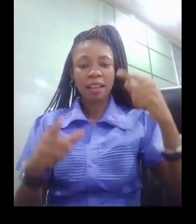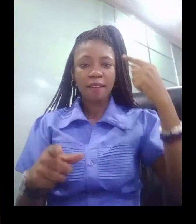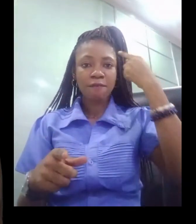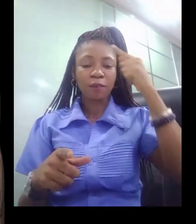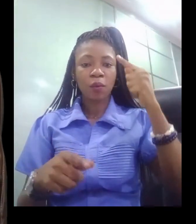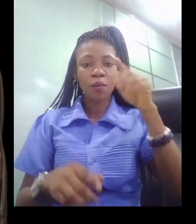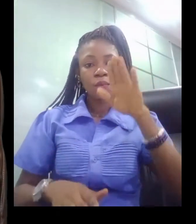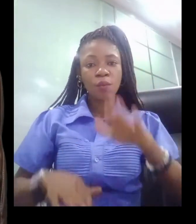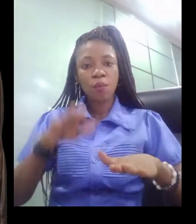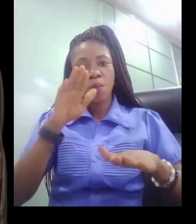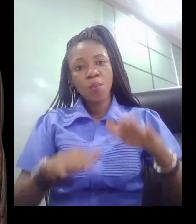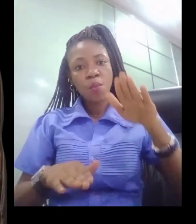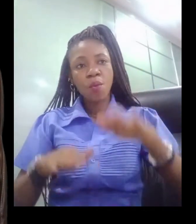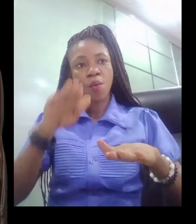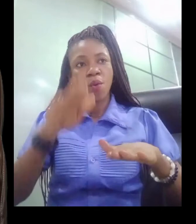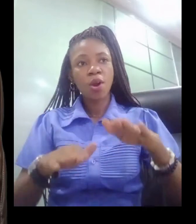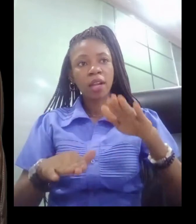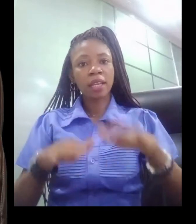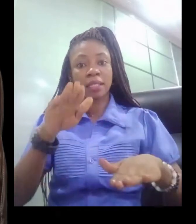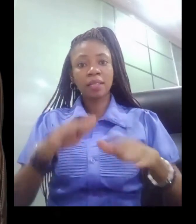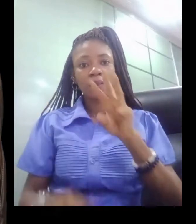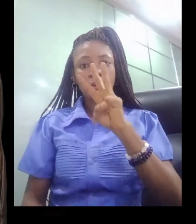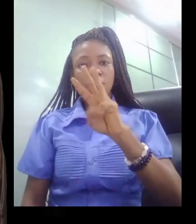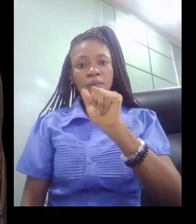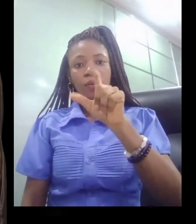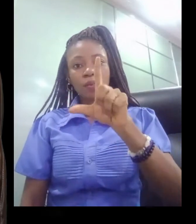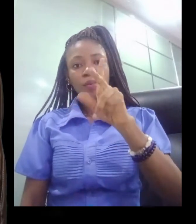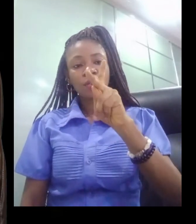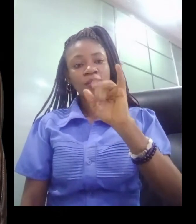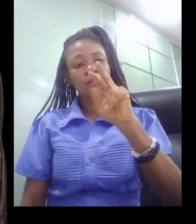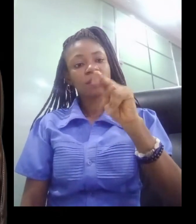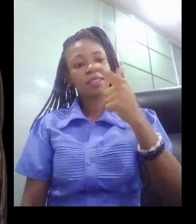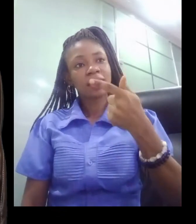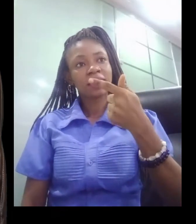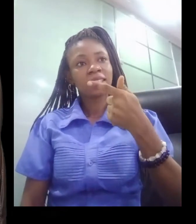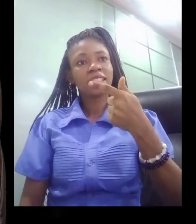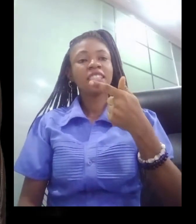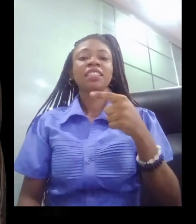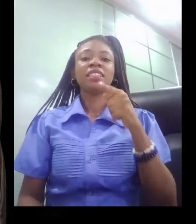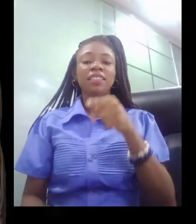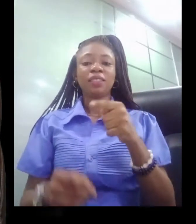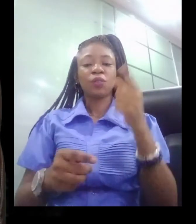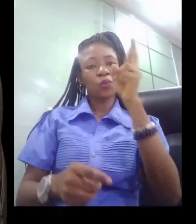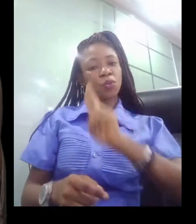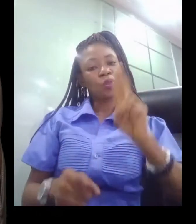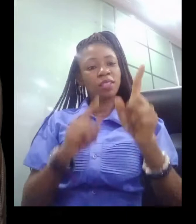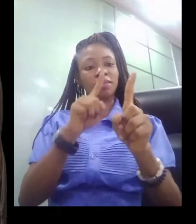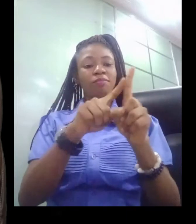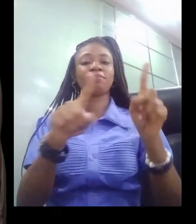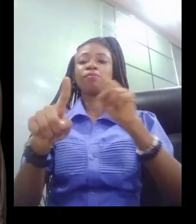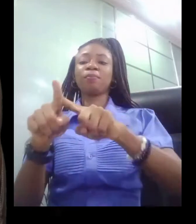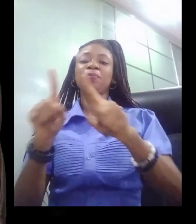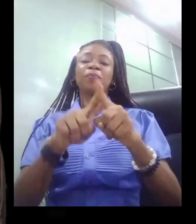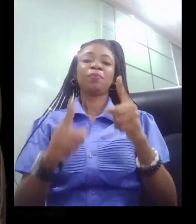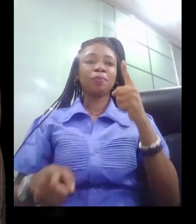walking. The sign for walking, which she uses her two index fingers